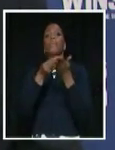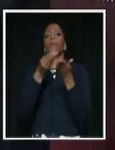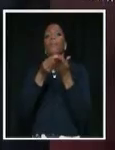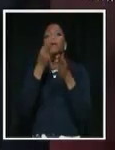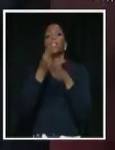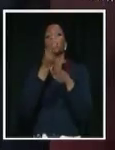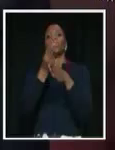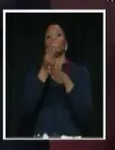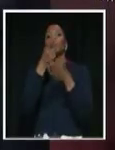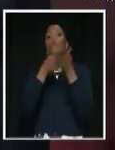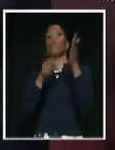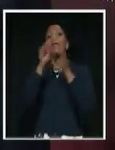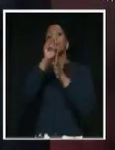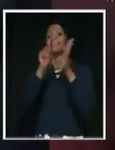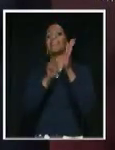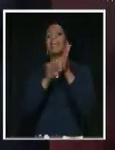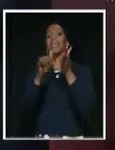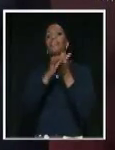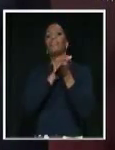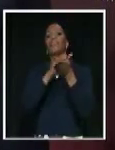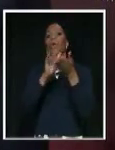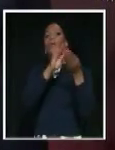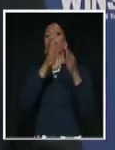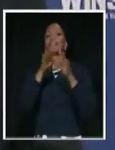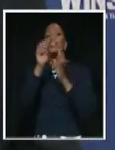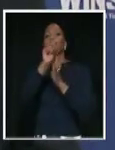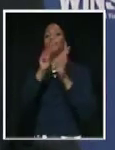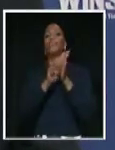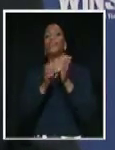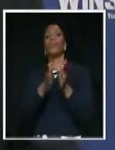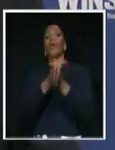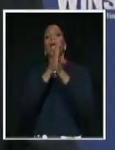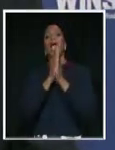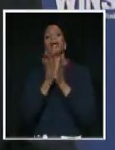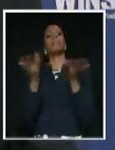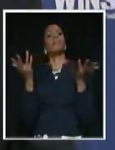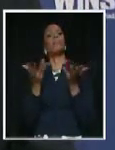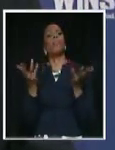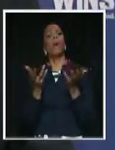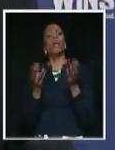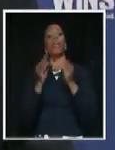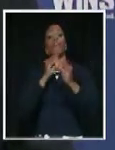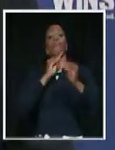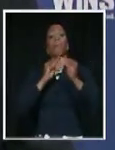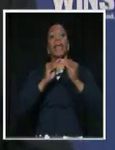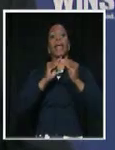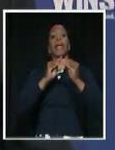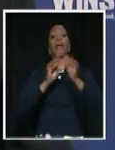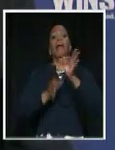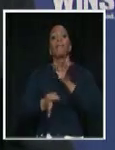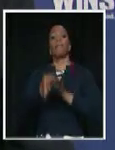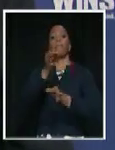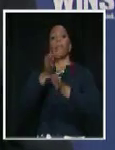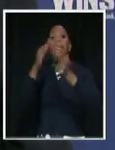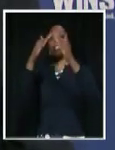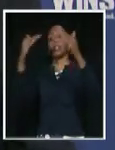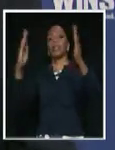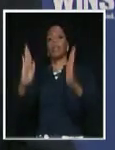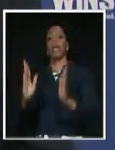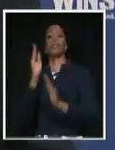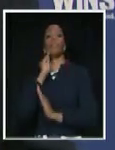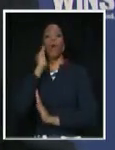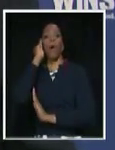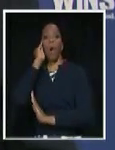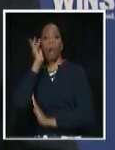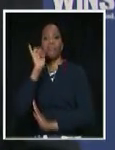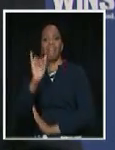what the state of New York and the city of New York asked for. That's to repair and replace their homes. That's what that money should be used for. But